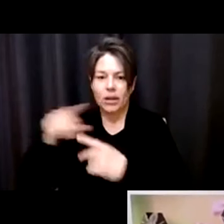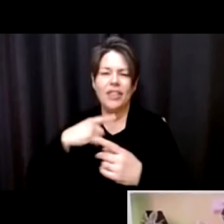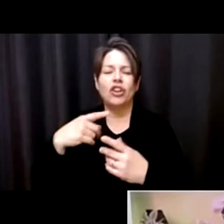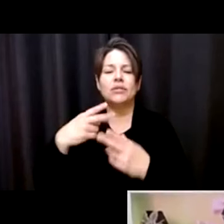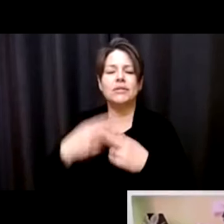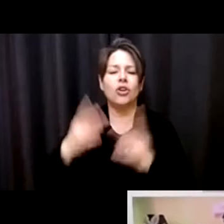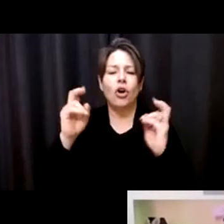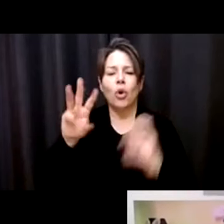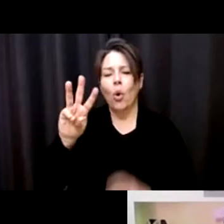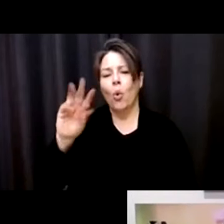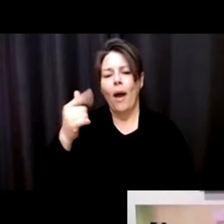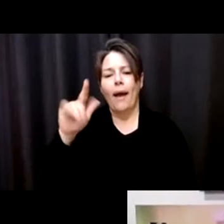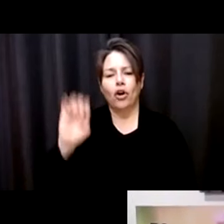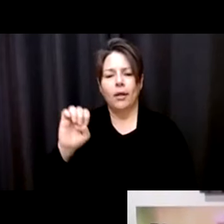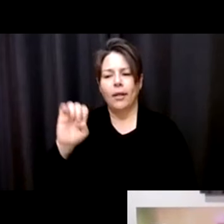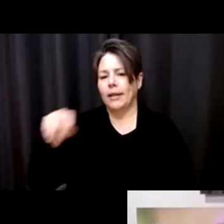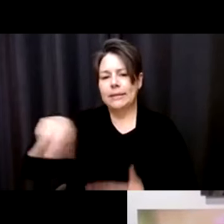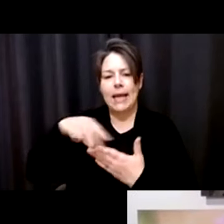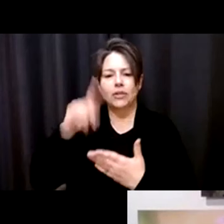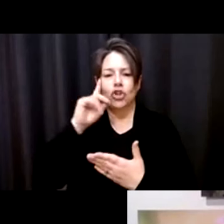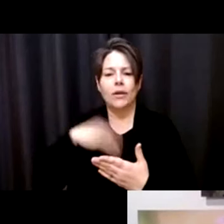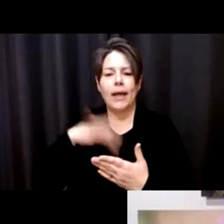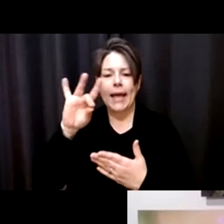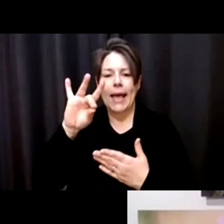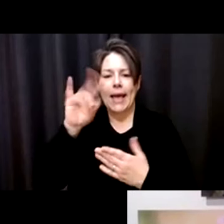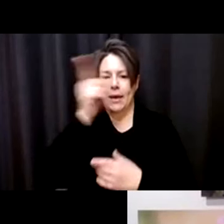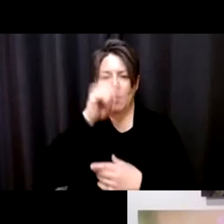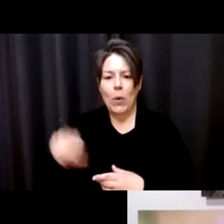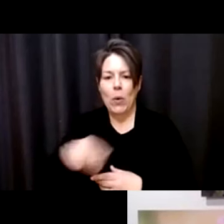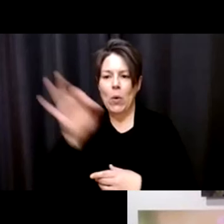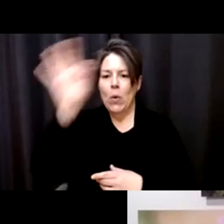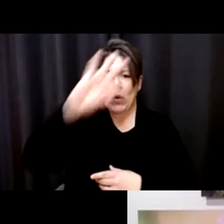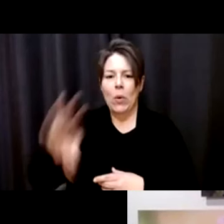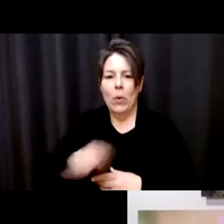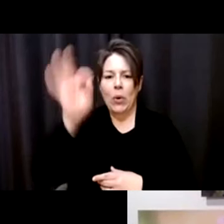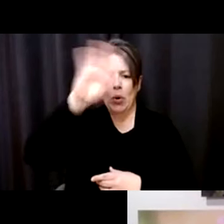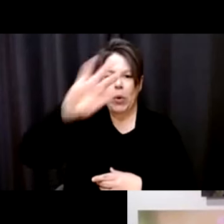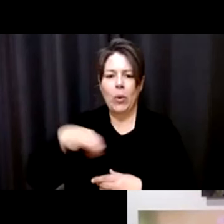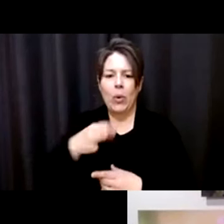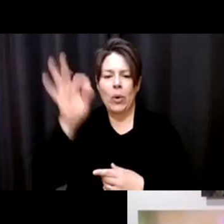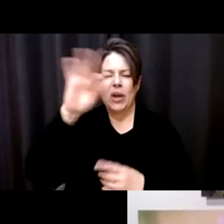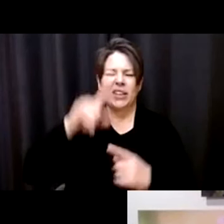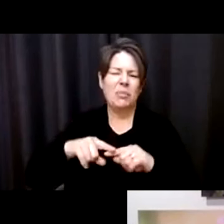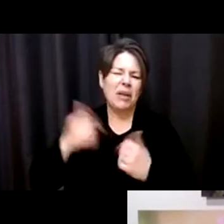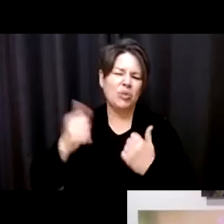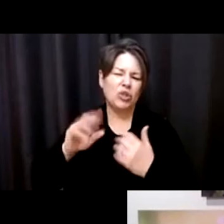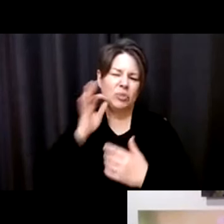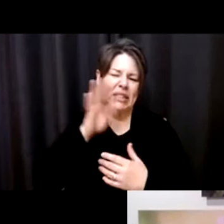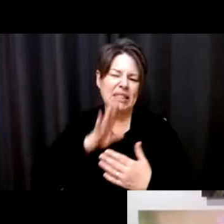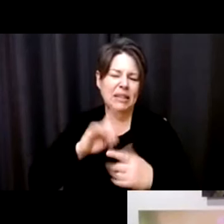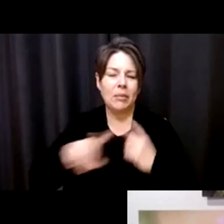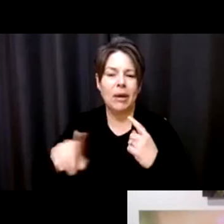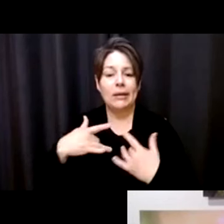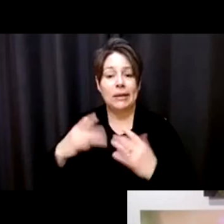dance that's supposed to look like a figure eight, but the bees will dance in other ways depending on the kind of bee it is and